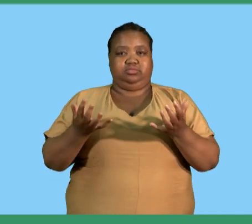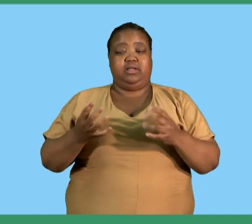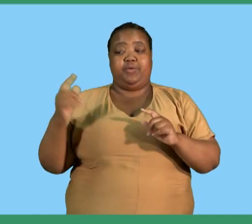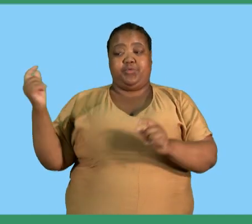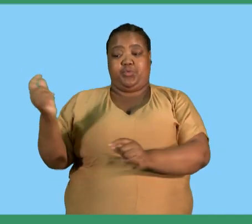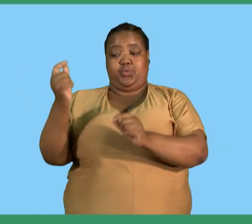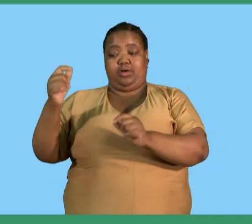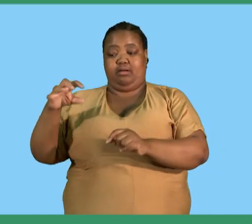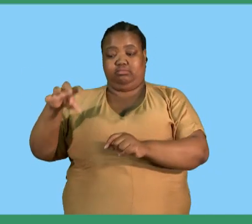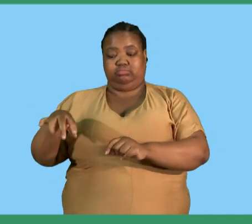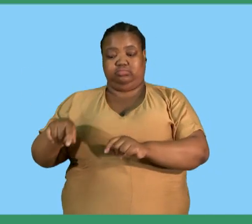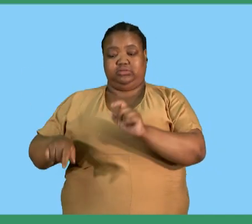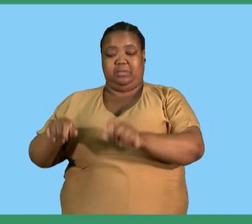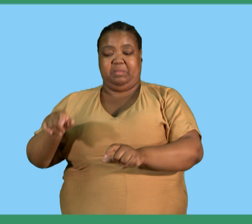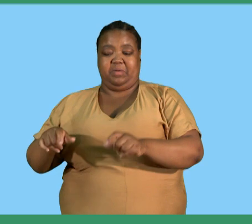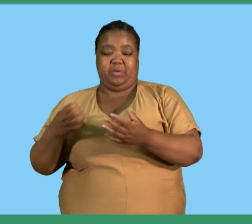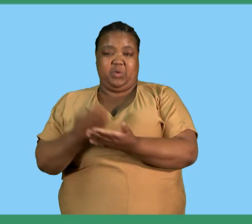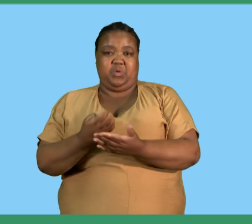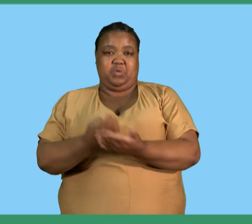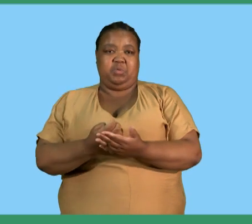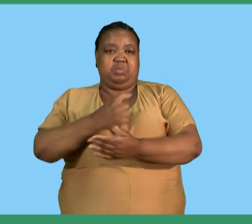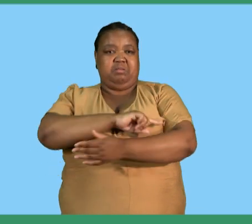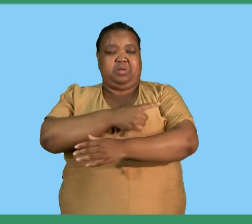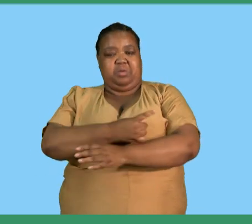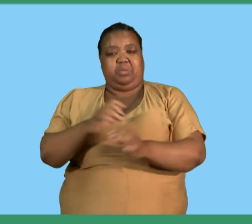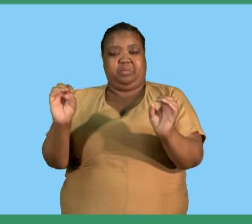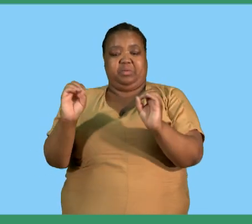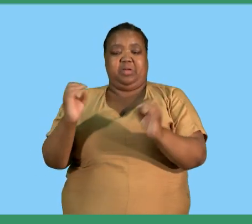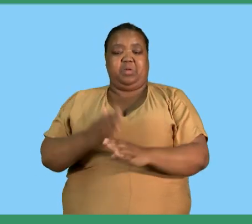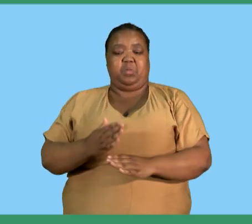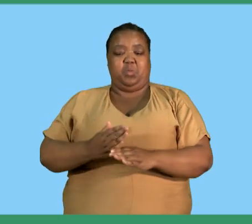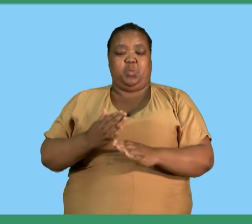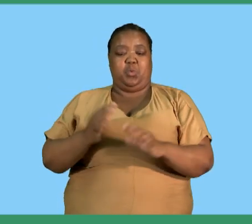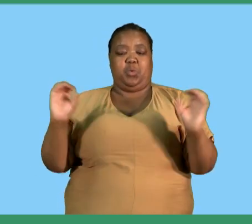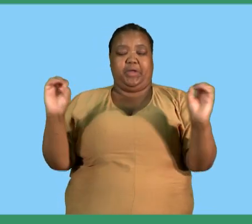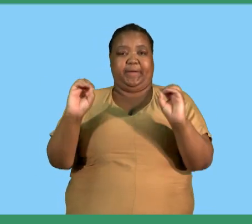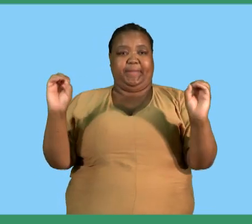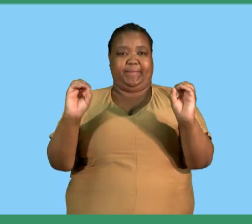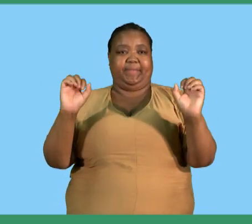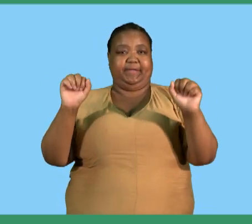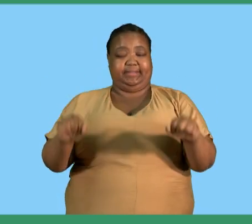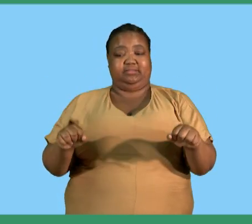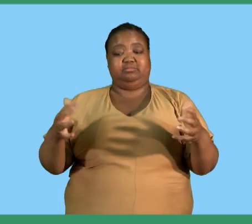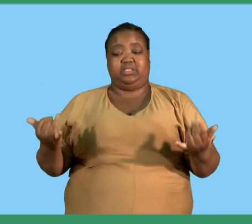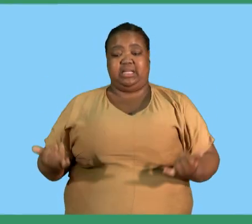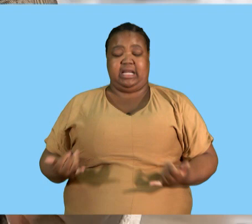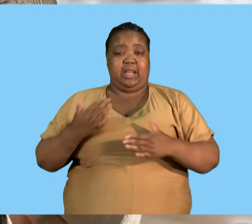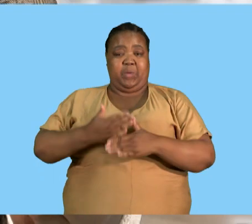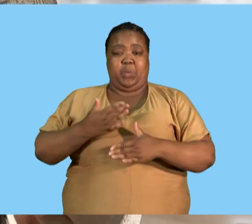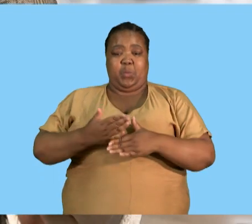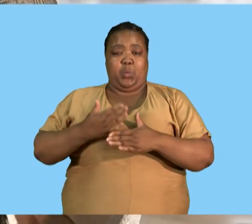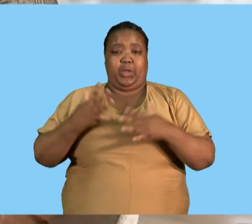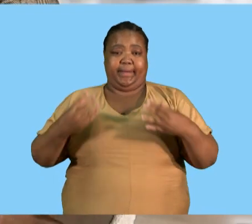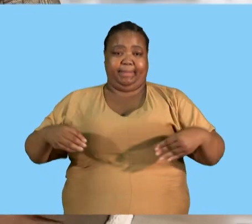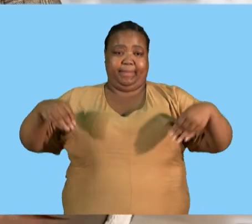economic power and they are vulnerable to exploitation. Little economic power, they are unemployed. As you know, the unemployment rate is very high